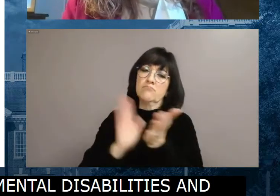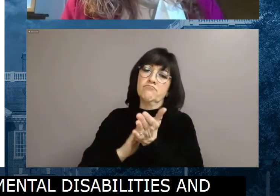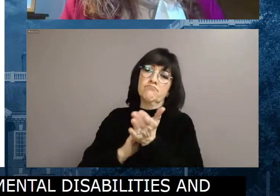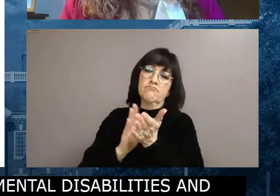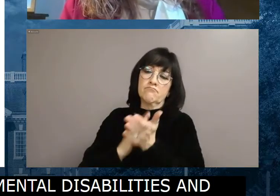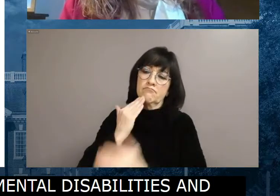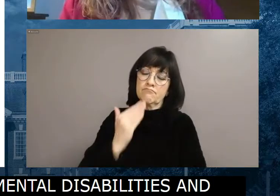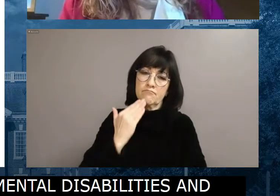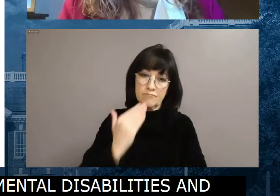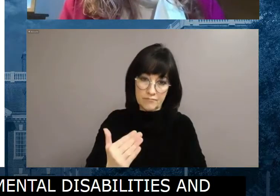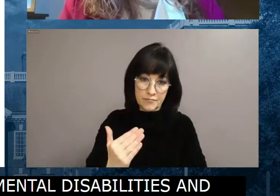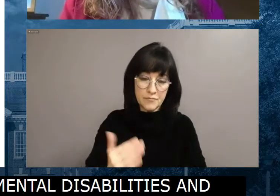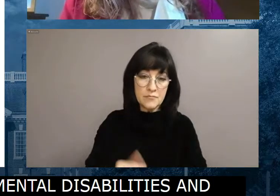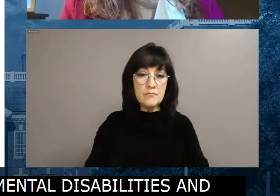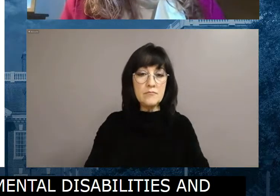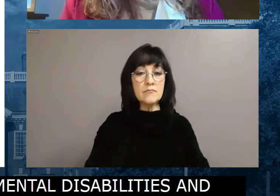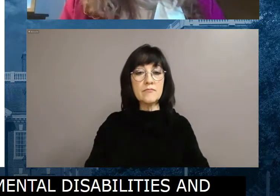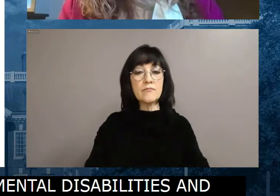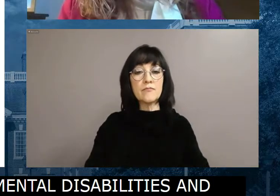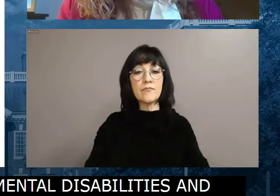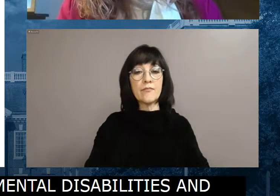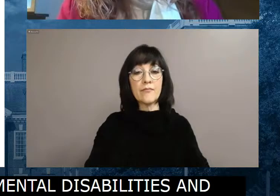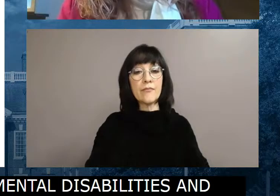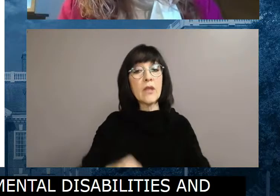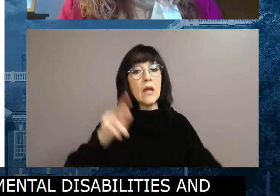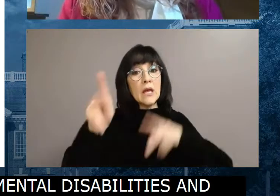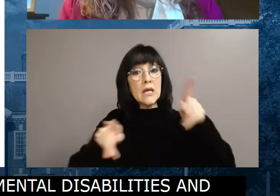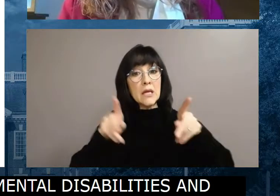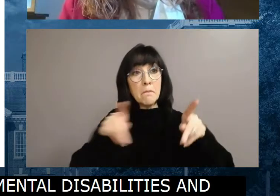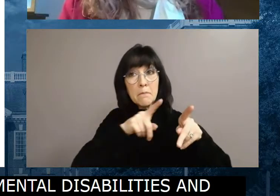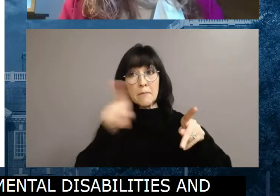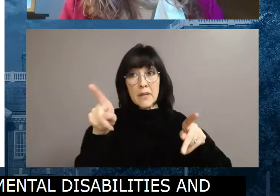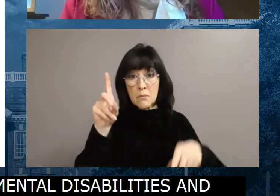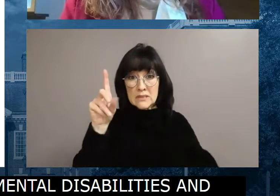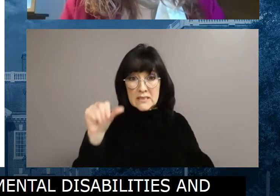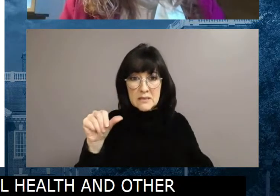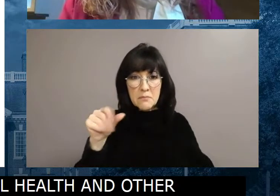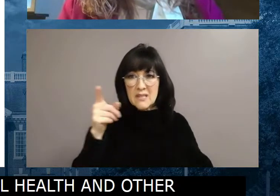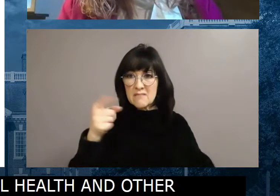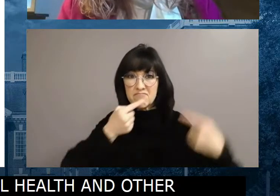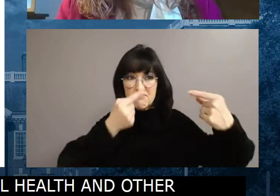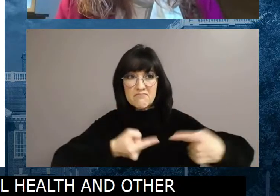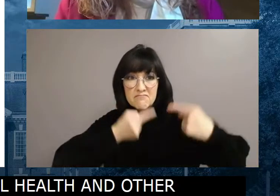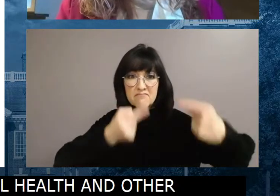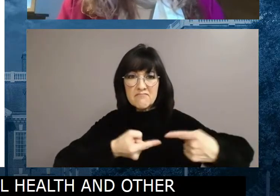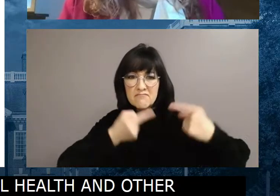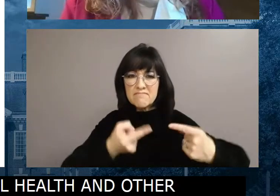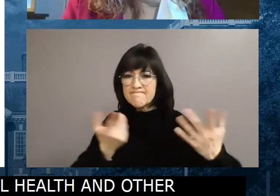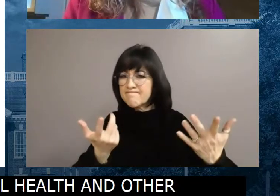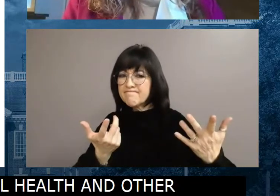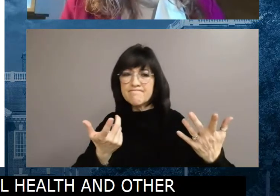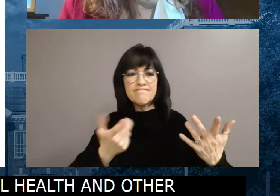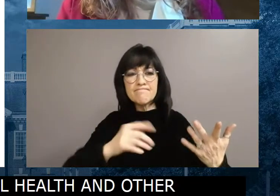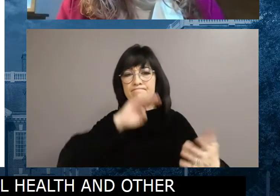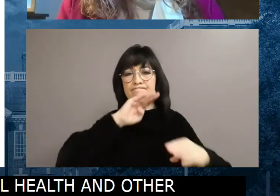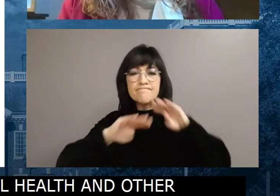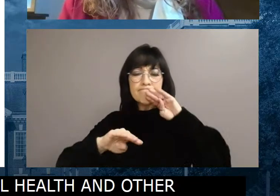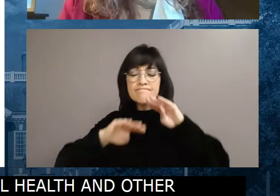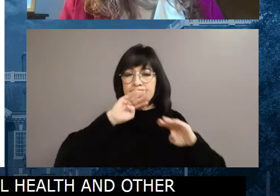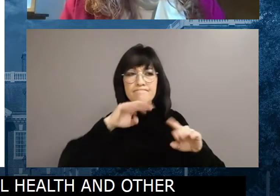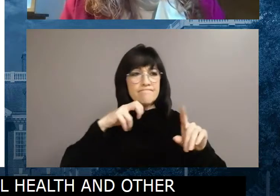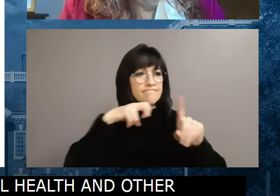those with disabilities who are having difficulty finding vaccine, or for those who